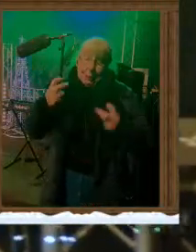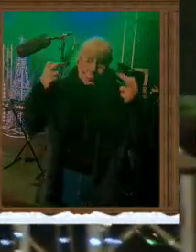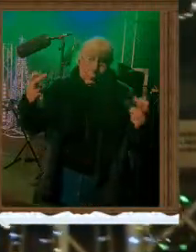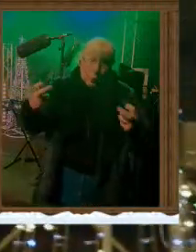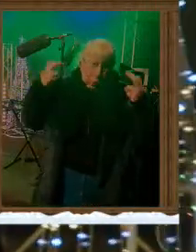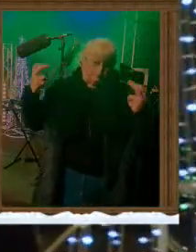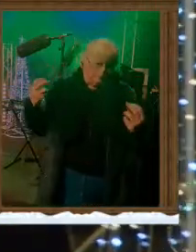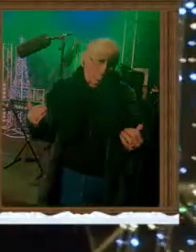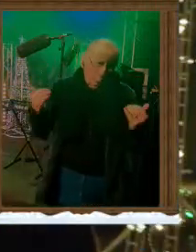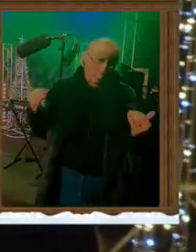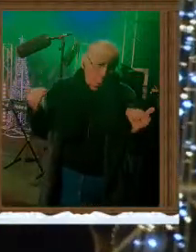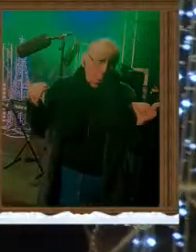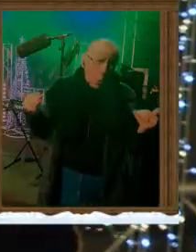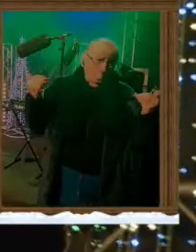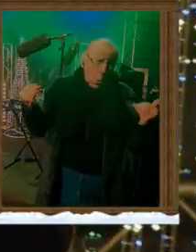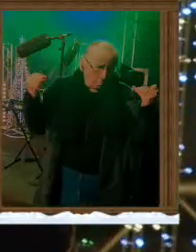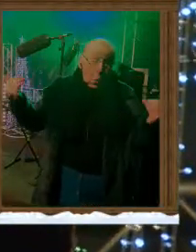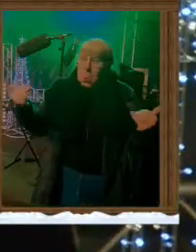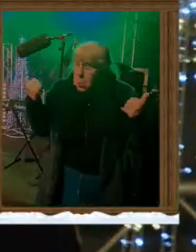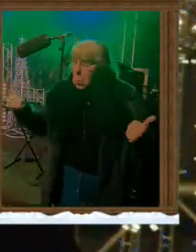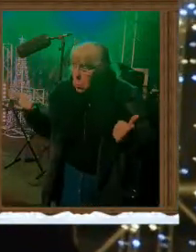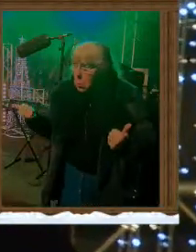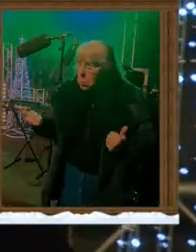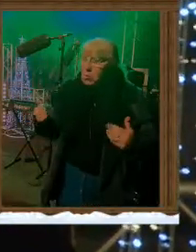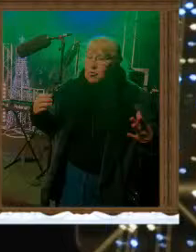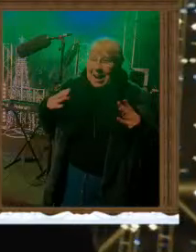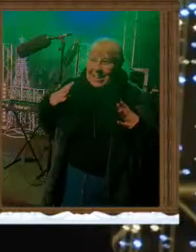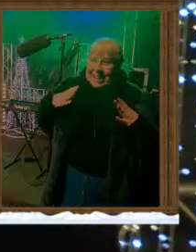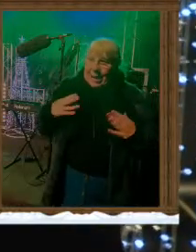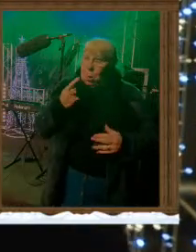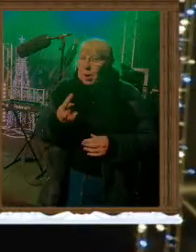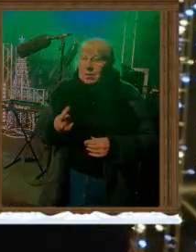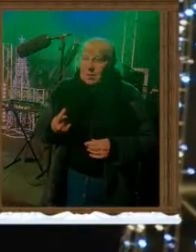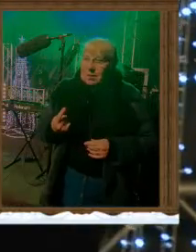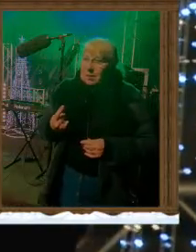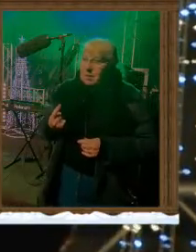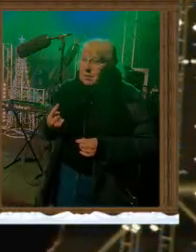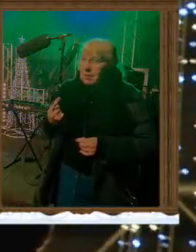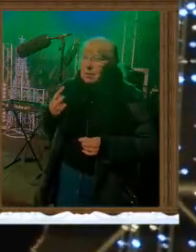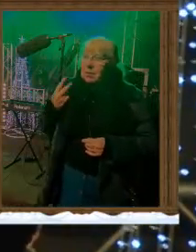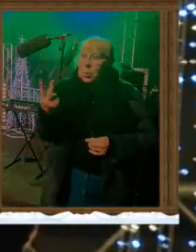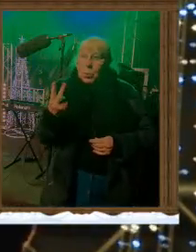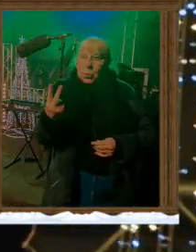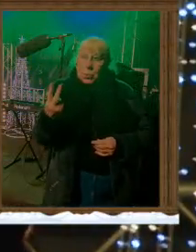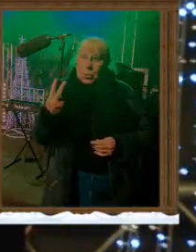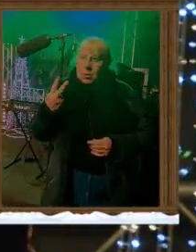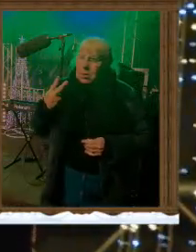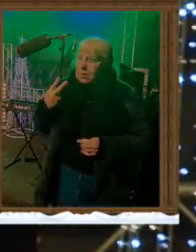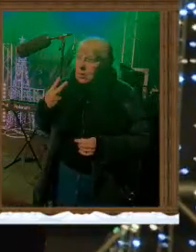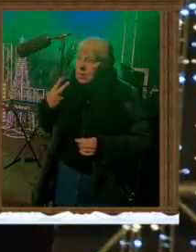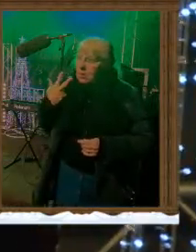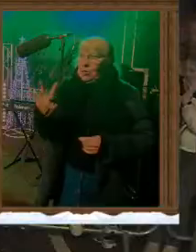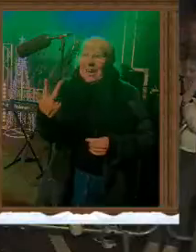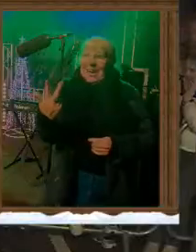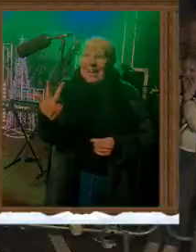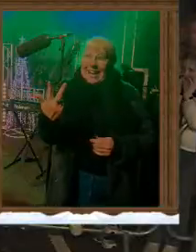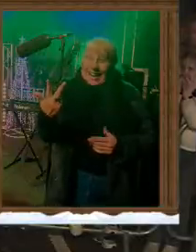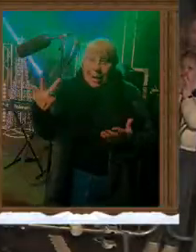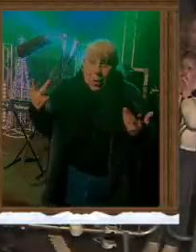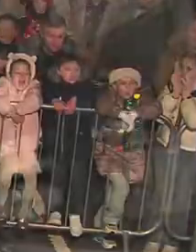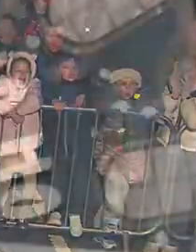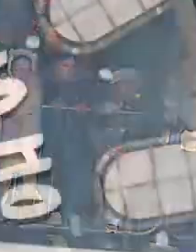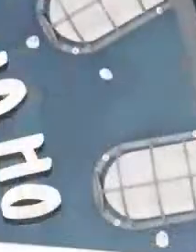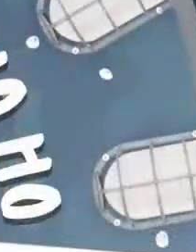louder than you did last time, okay? On the count of three, one, two, three!